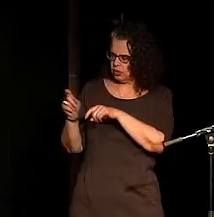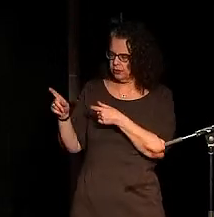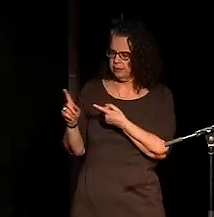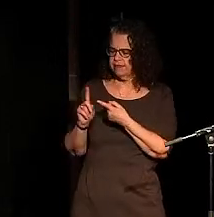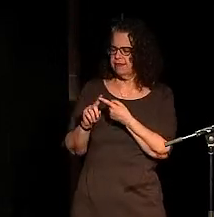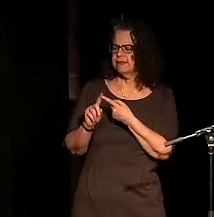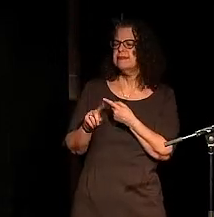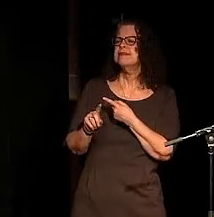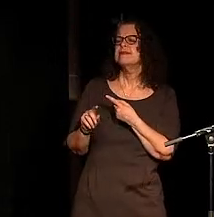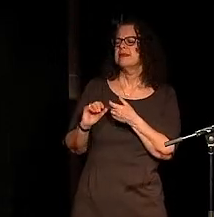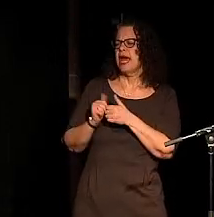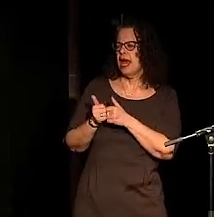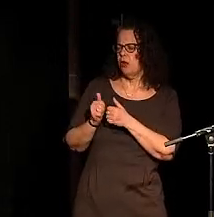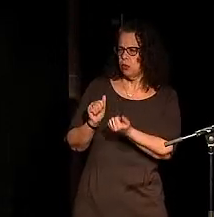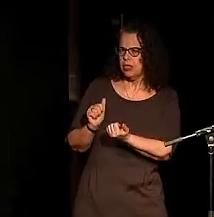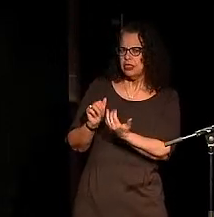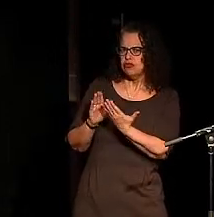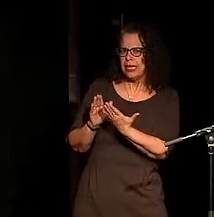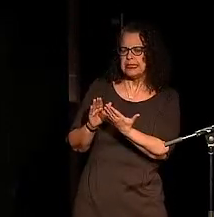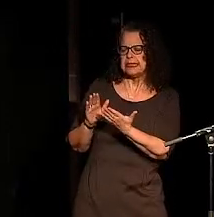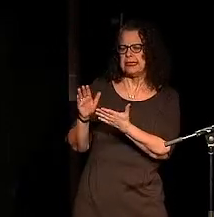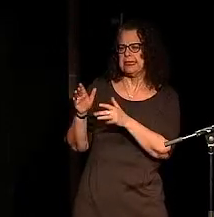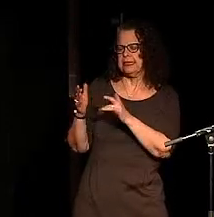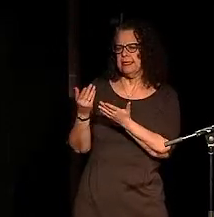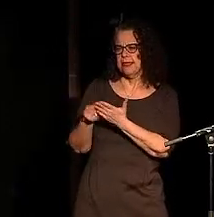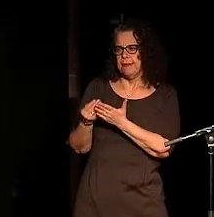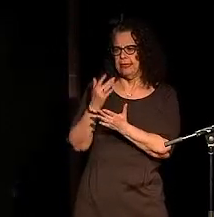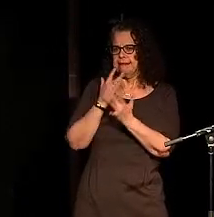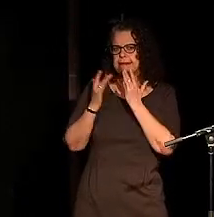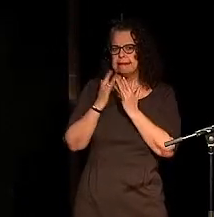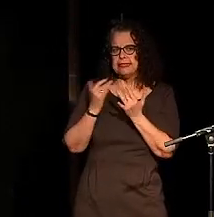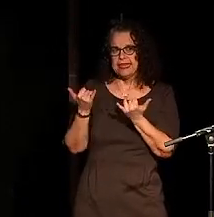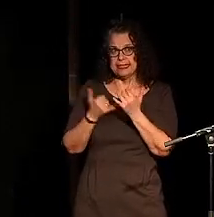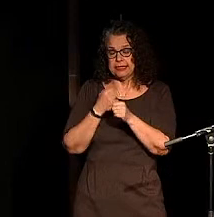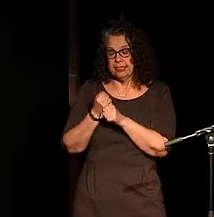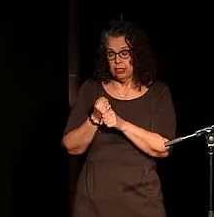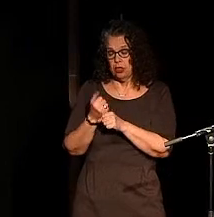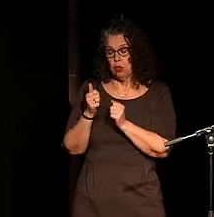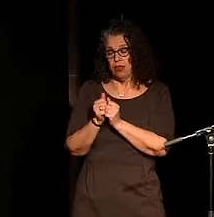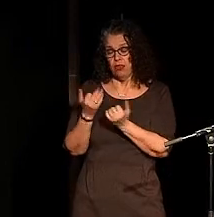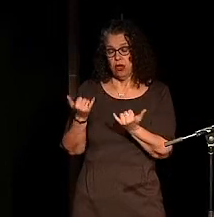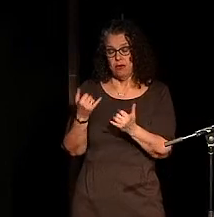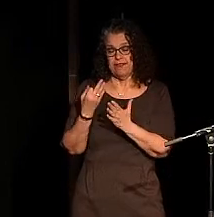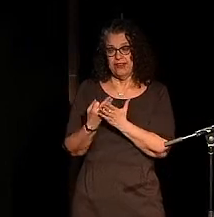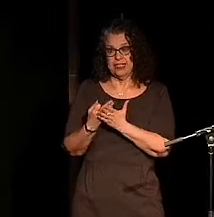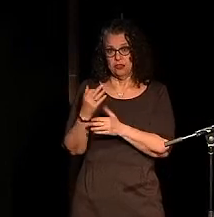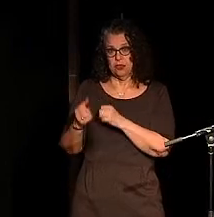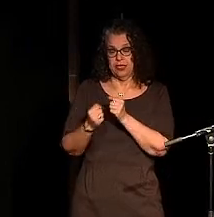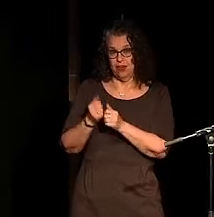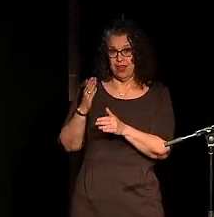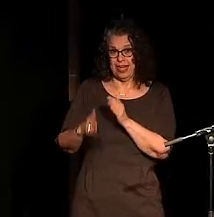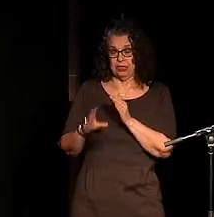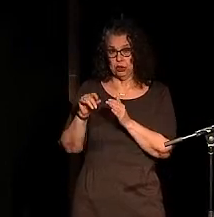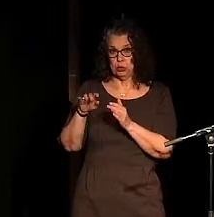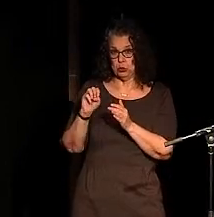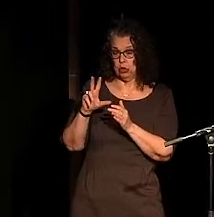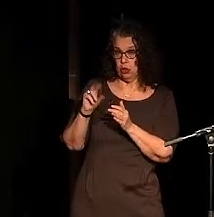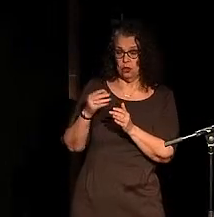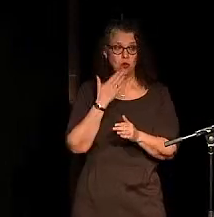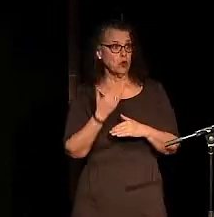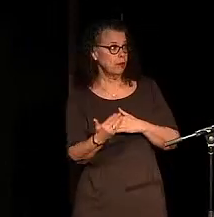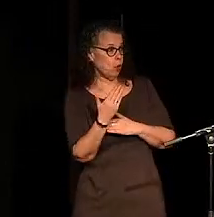will we address the college deficit this year, the current fiscal year that ends on June 30th? Good morning.